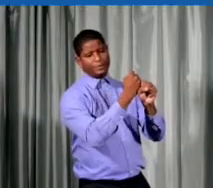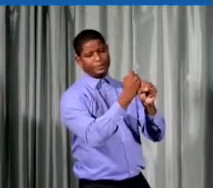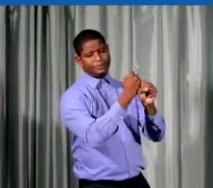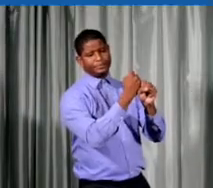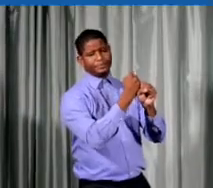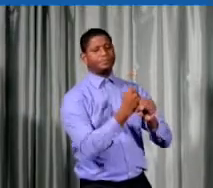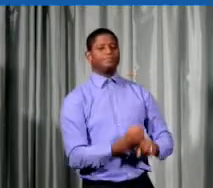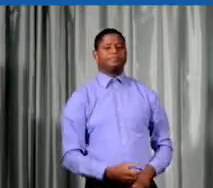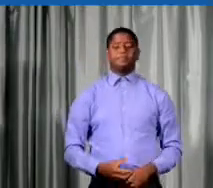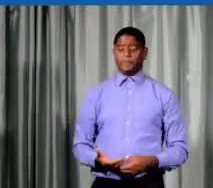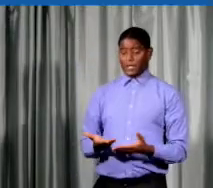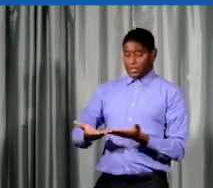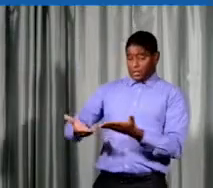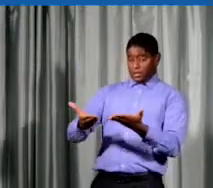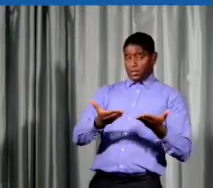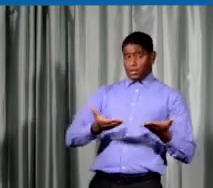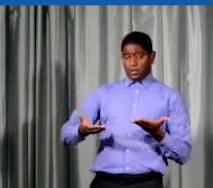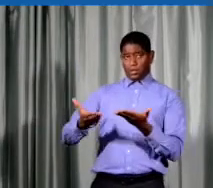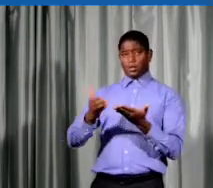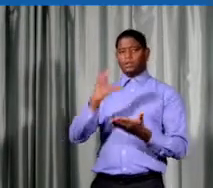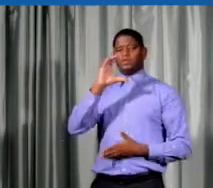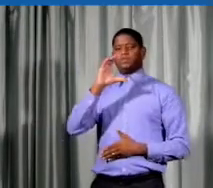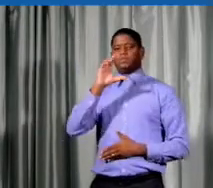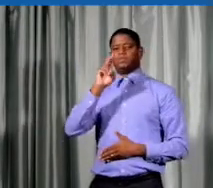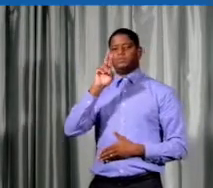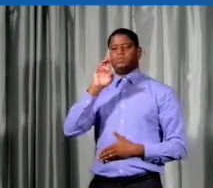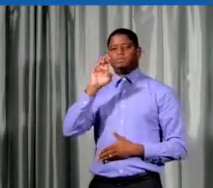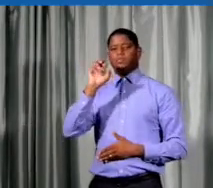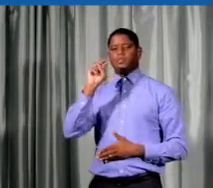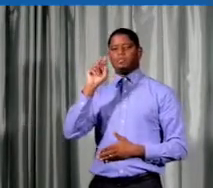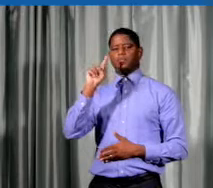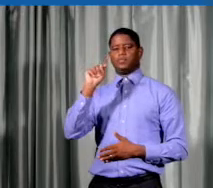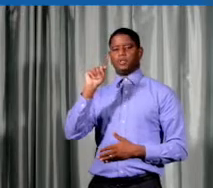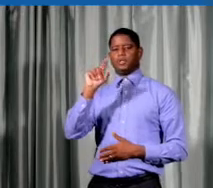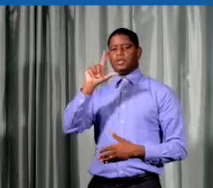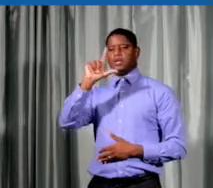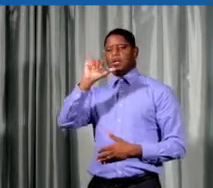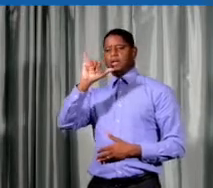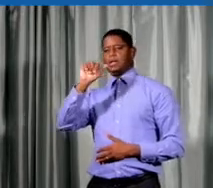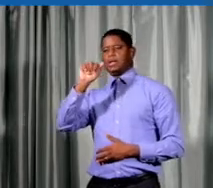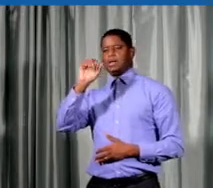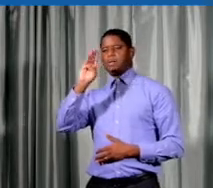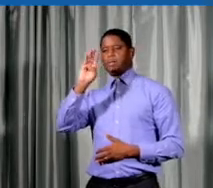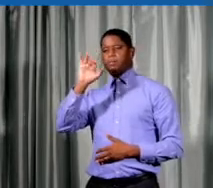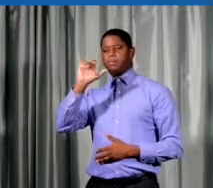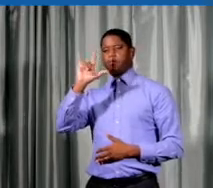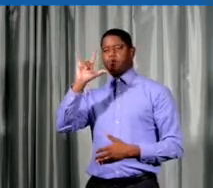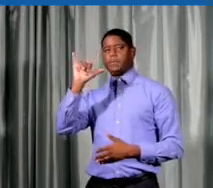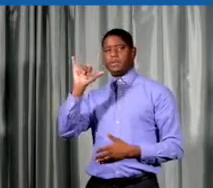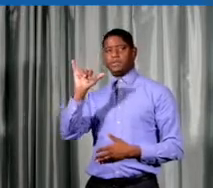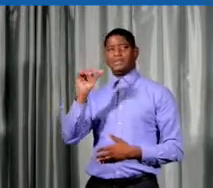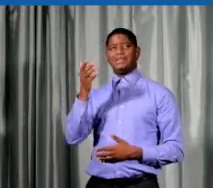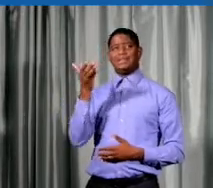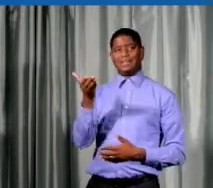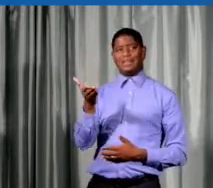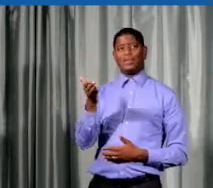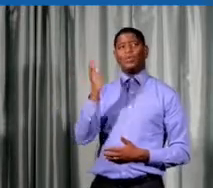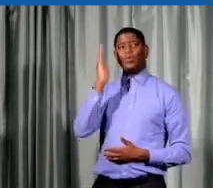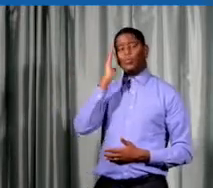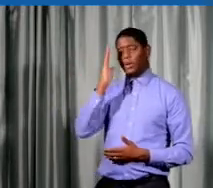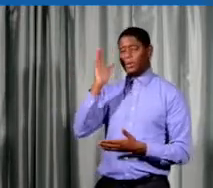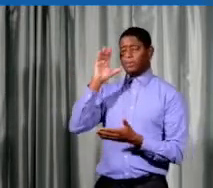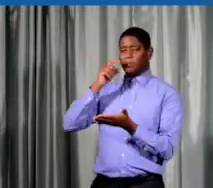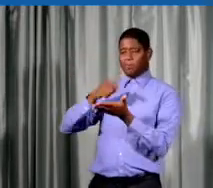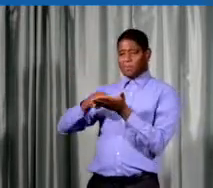Current liabilities are your debts that will be due within a year. Non-current assets, land,